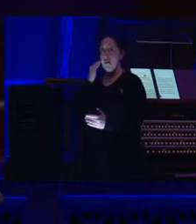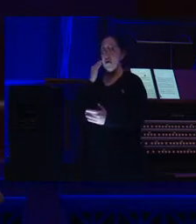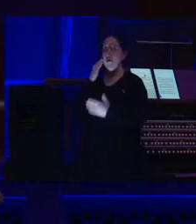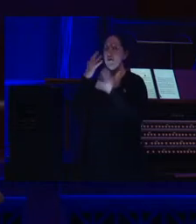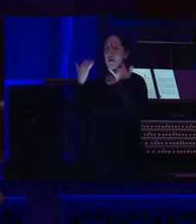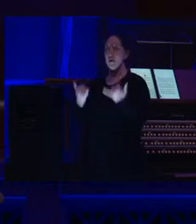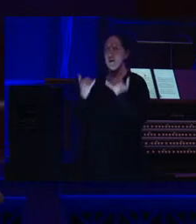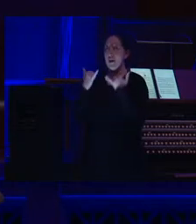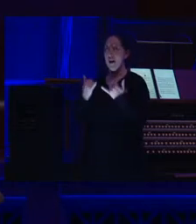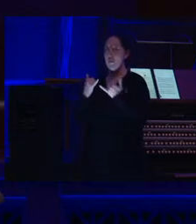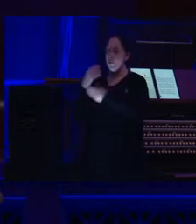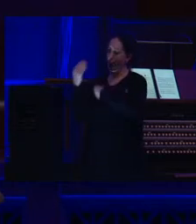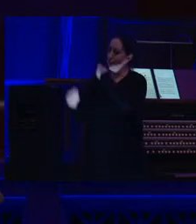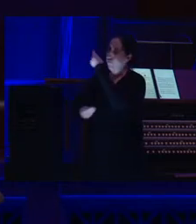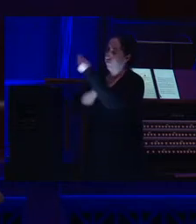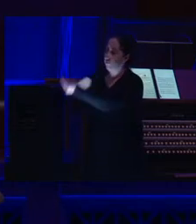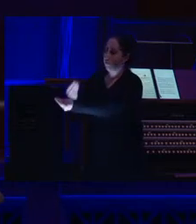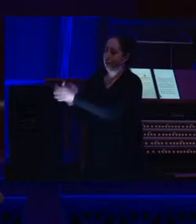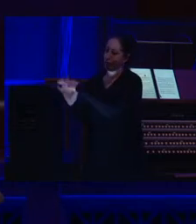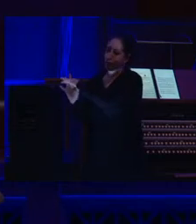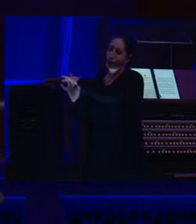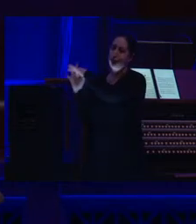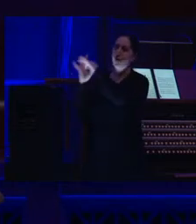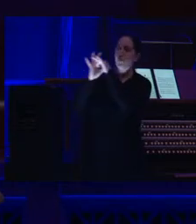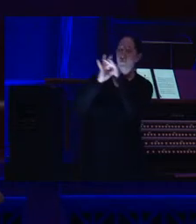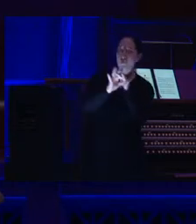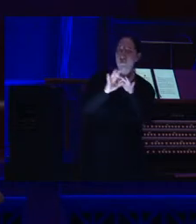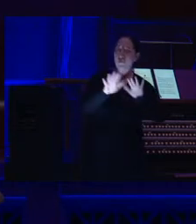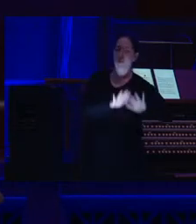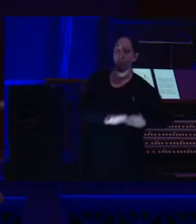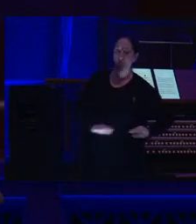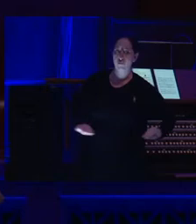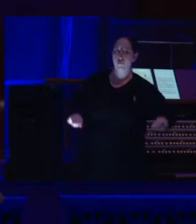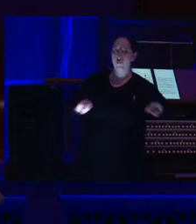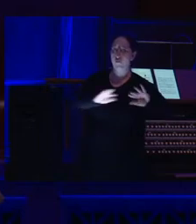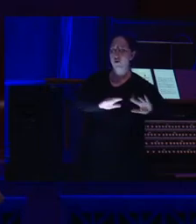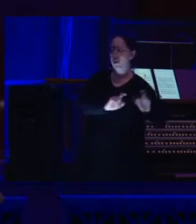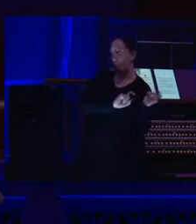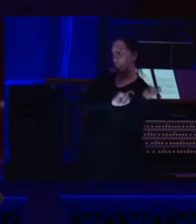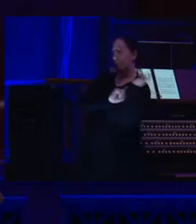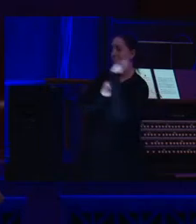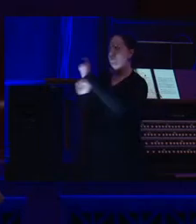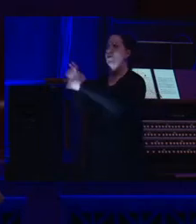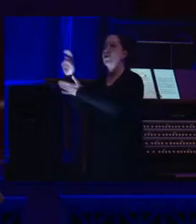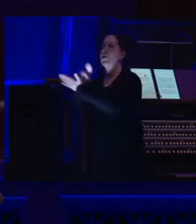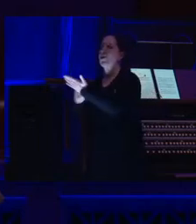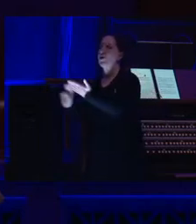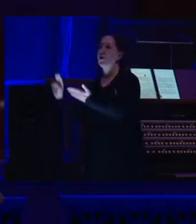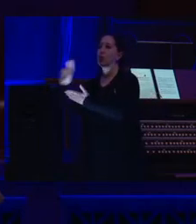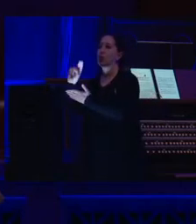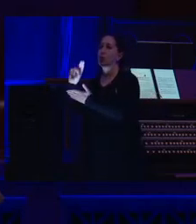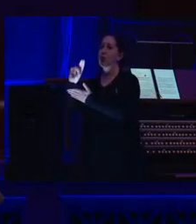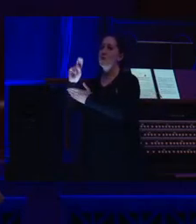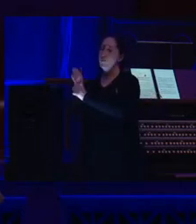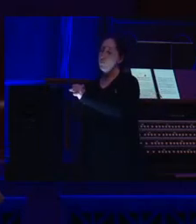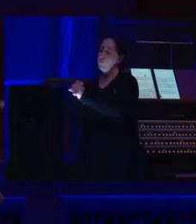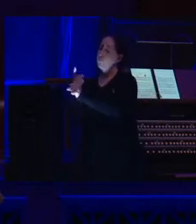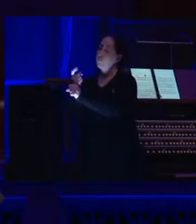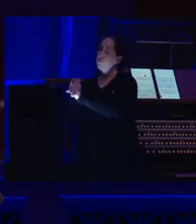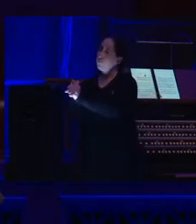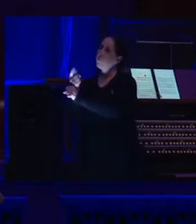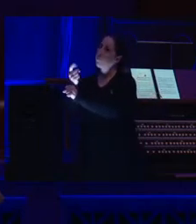and ancestral ties to the land and their contributions to the university are renewed and